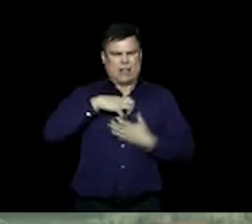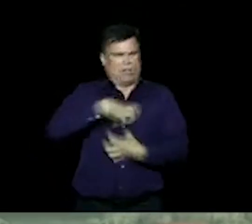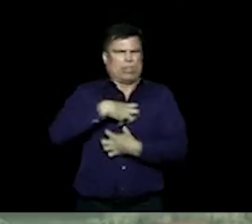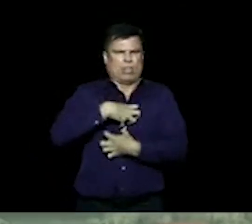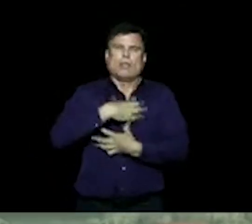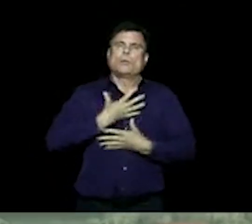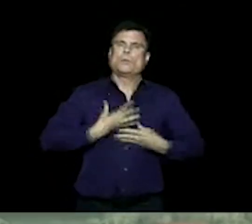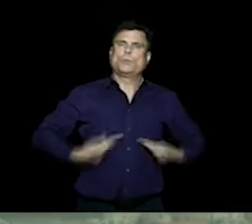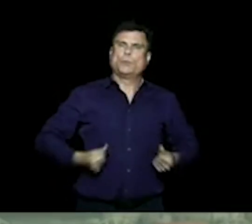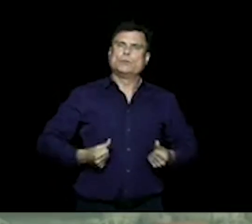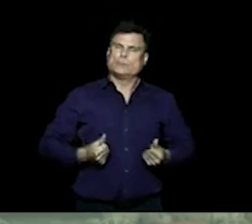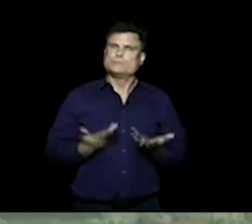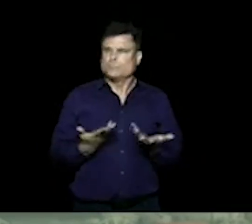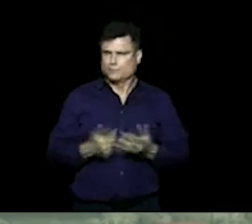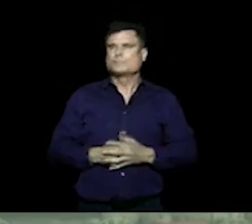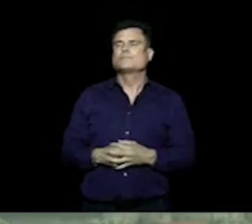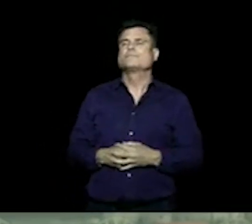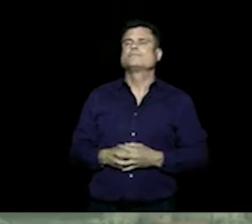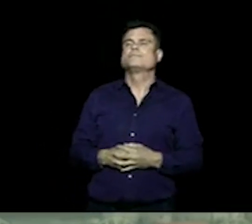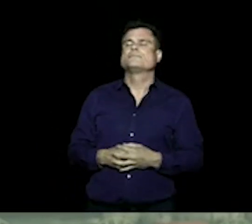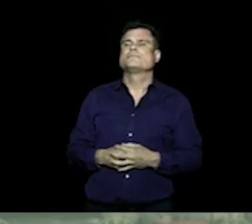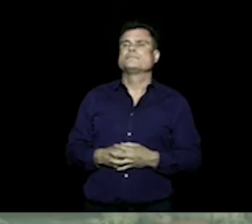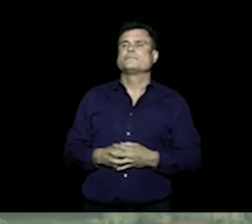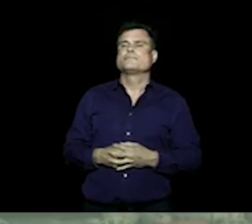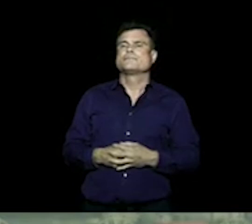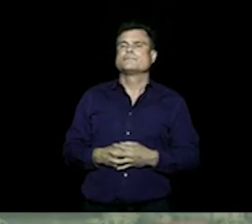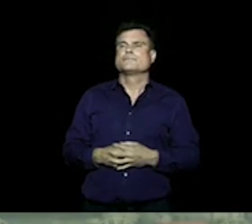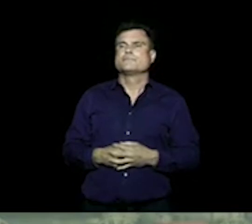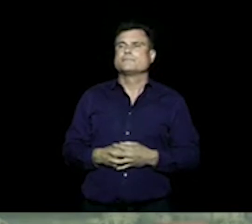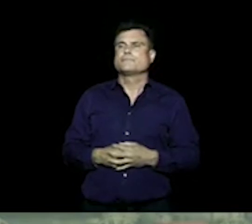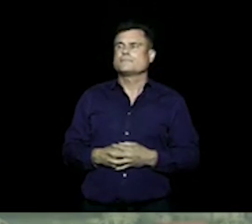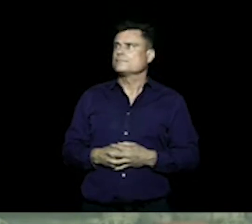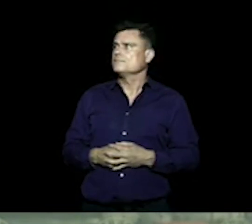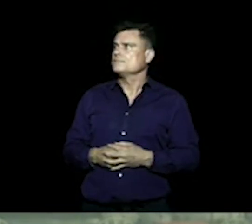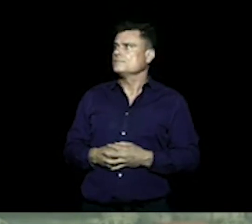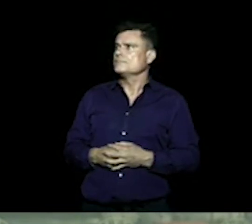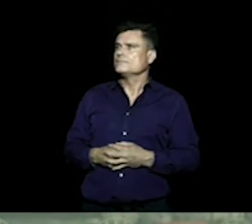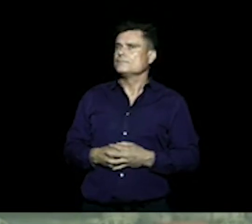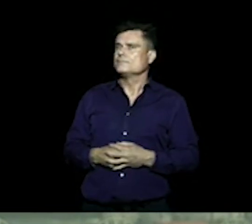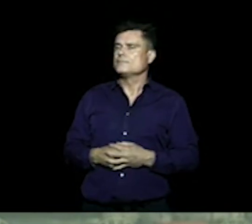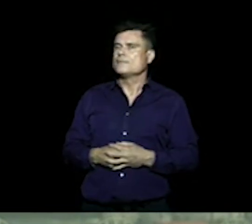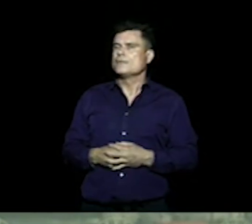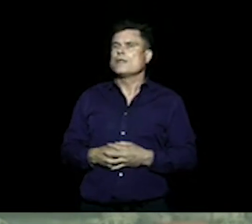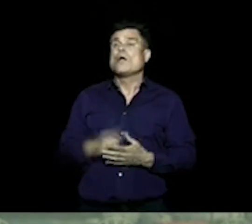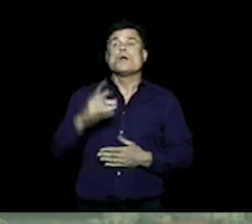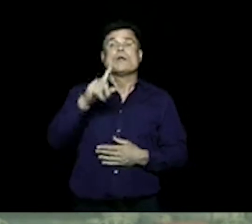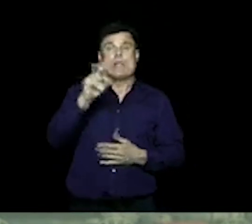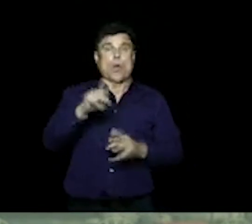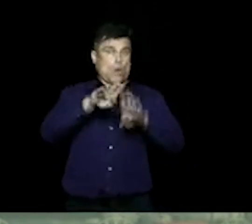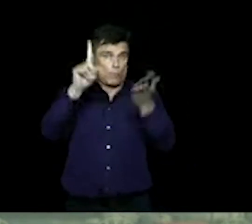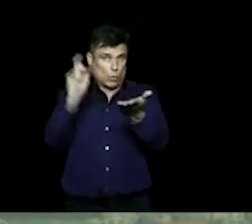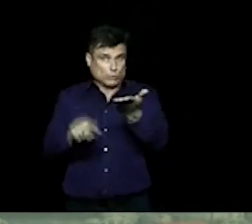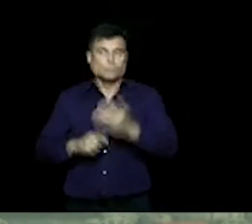Thank you, ladies and gentlemen. As a reminder, press star 1 to queue for questions. There will be one question and one follow-up. The first question is